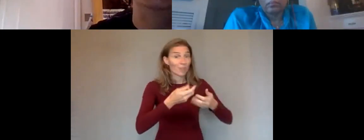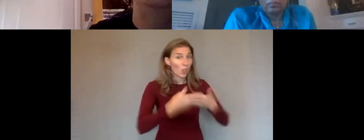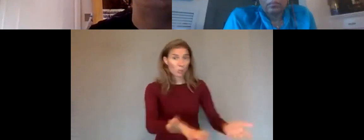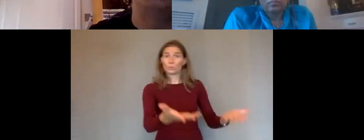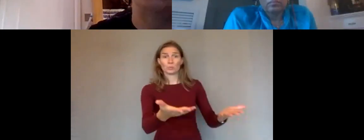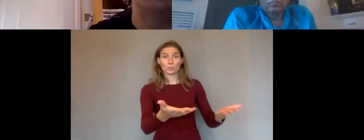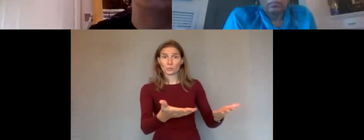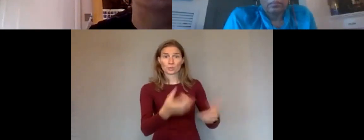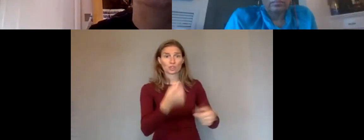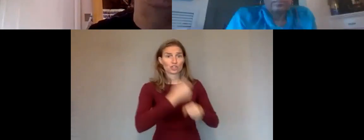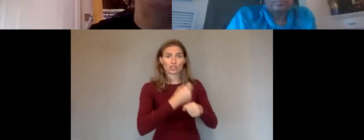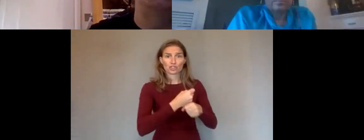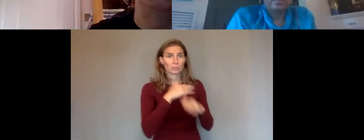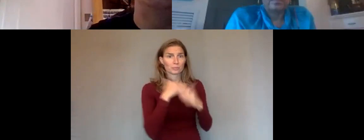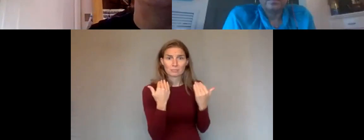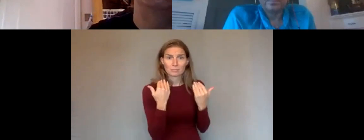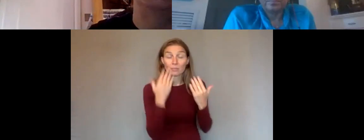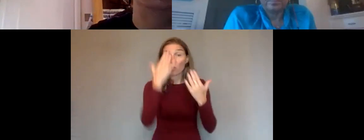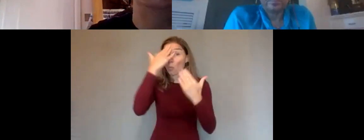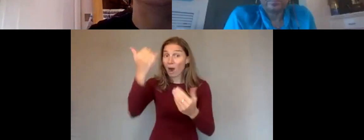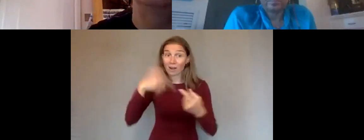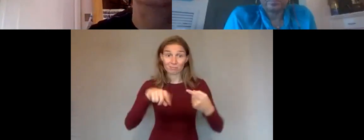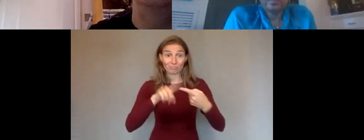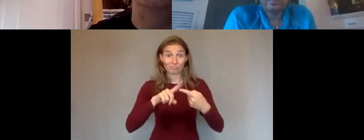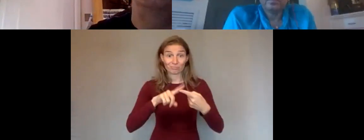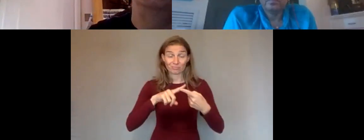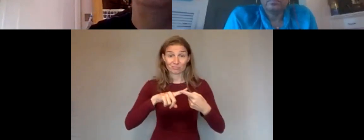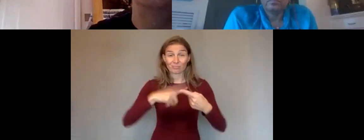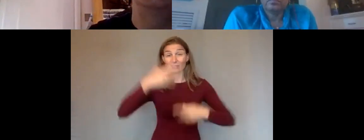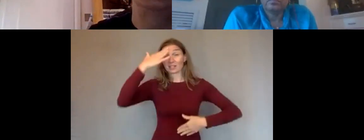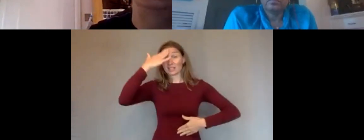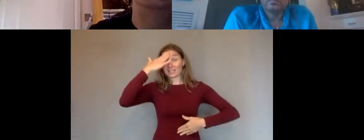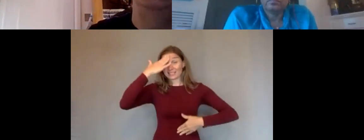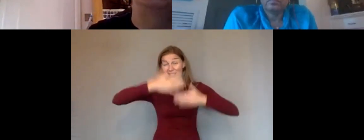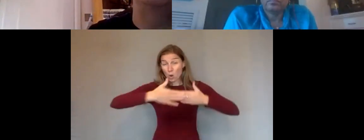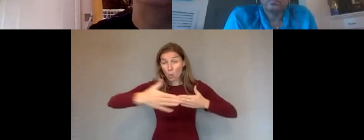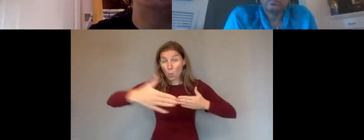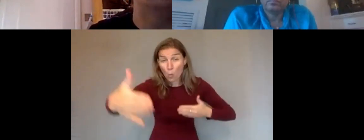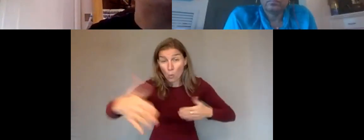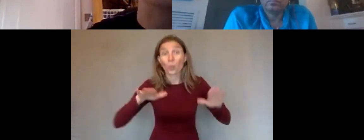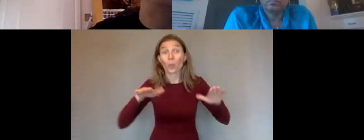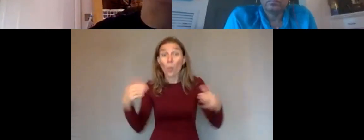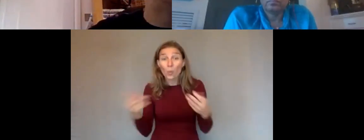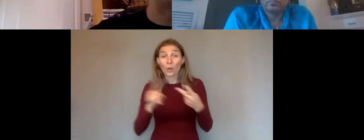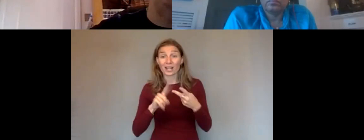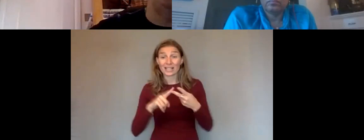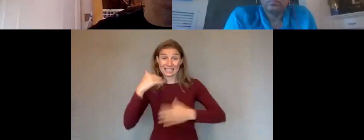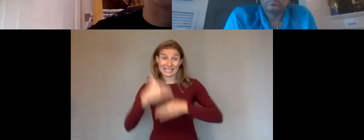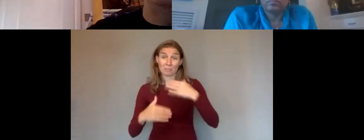involuntarily, do so as a result either of a long-term condition or a disability. So I think there's this